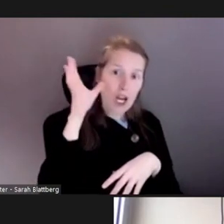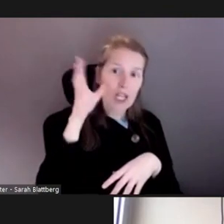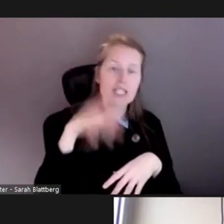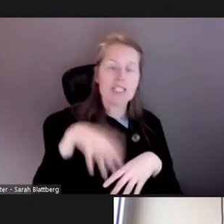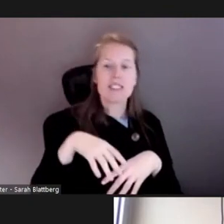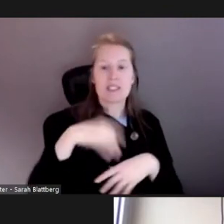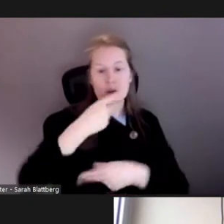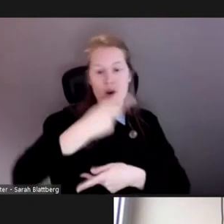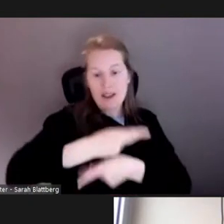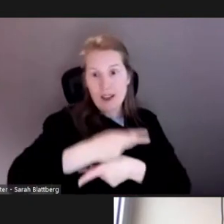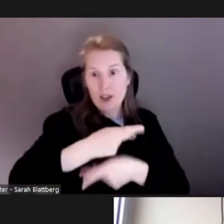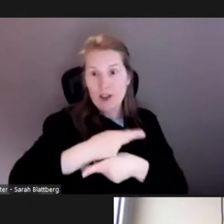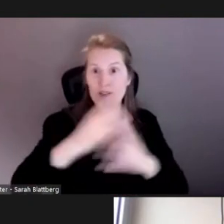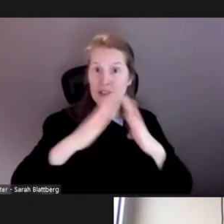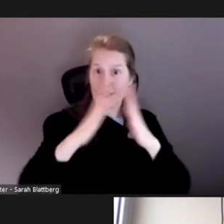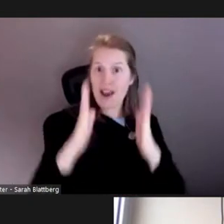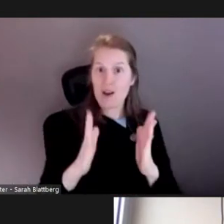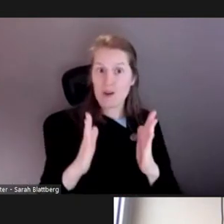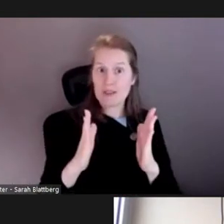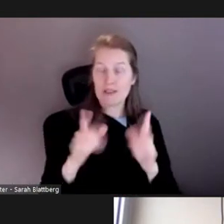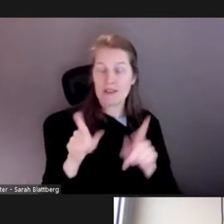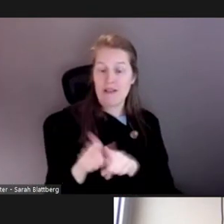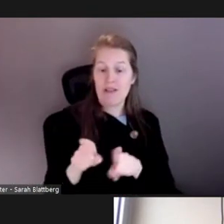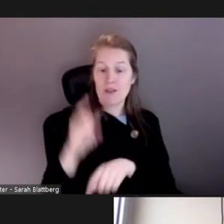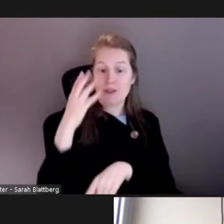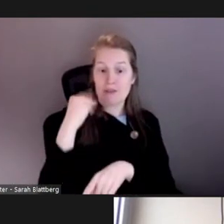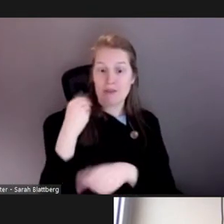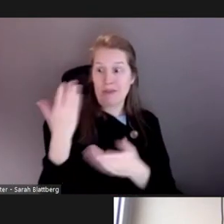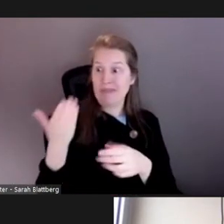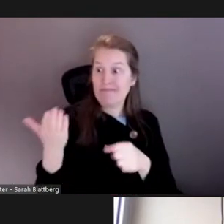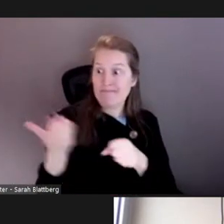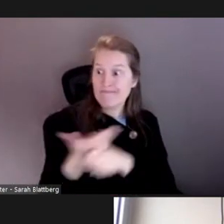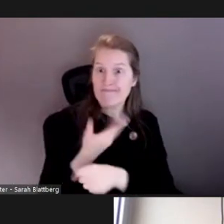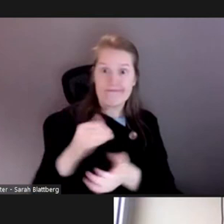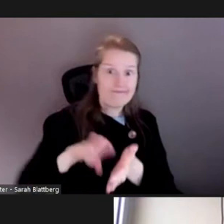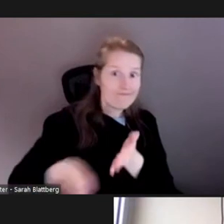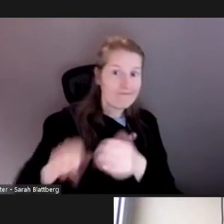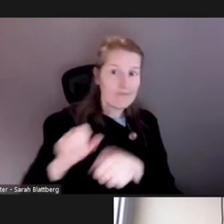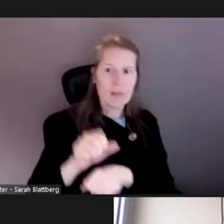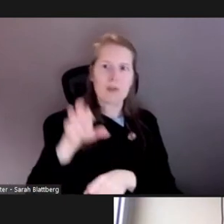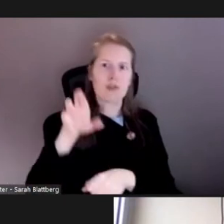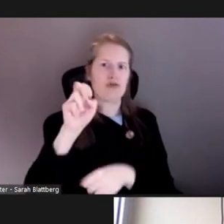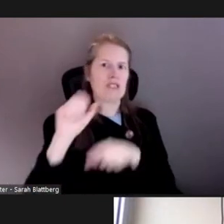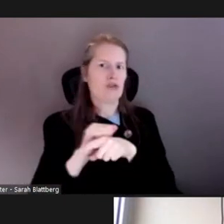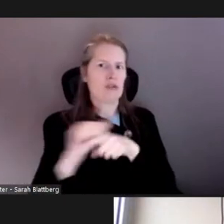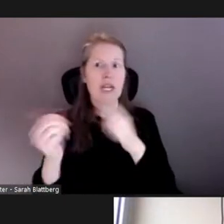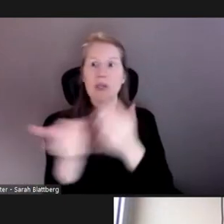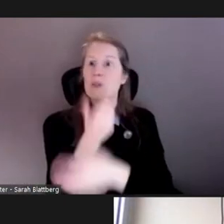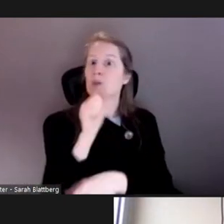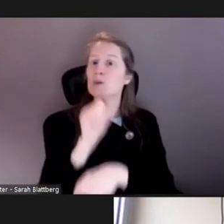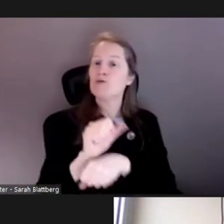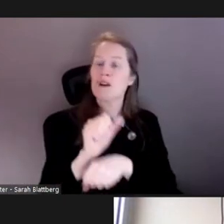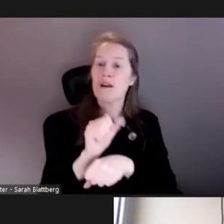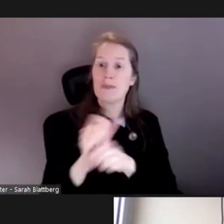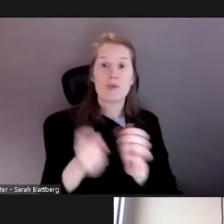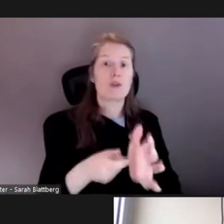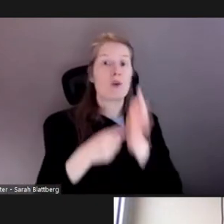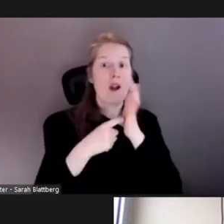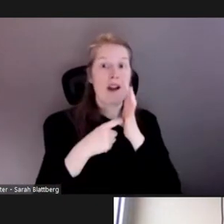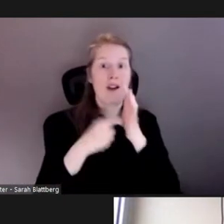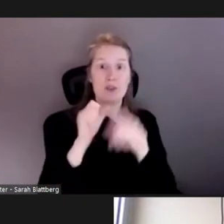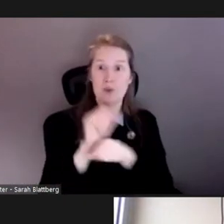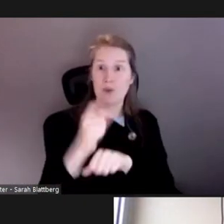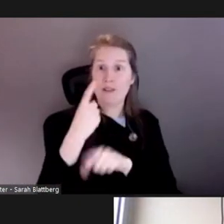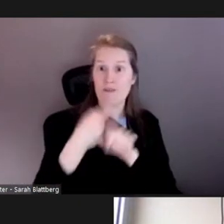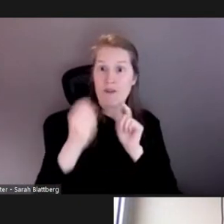household are experiencing job loss and looking to retrain, or are required to work from home